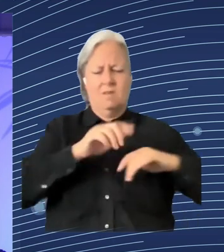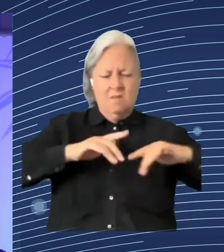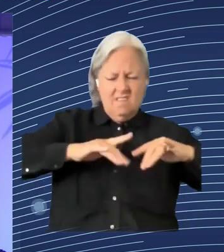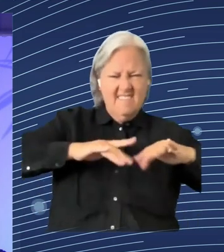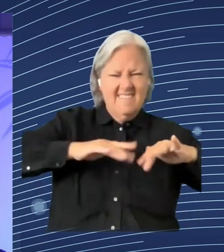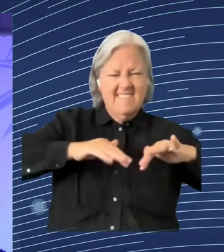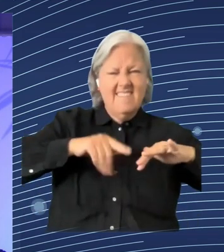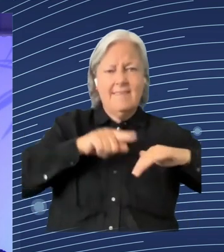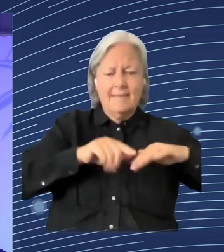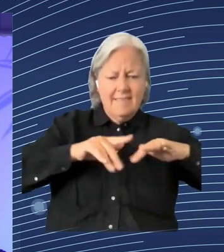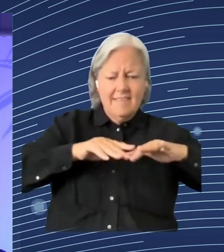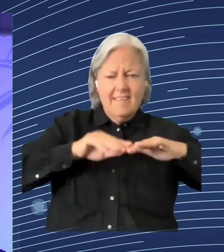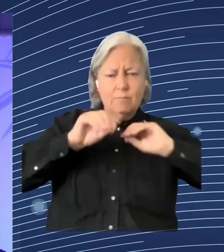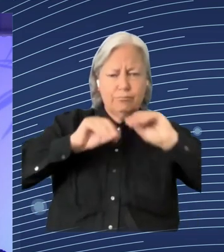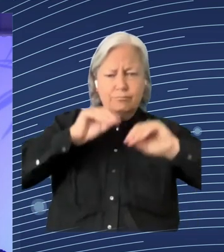data. And